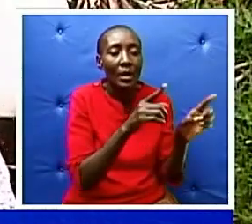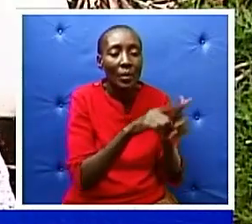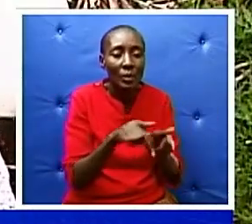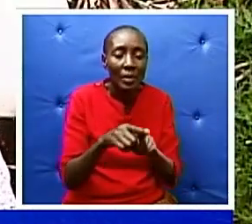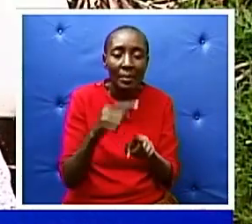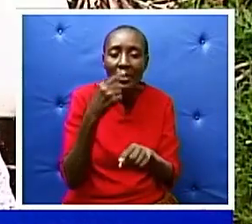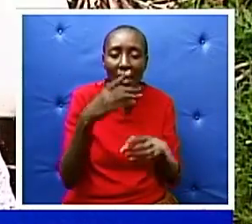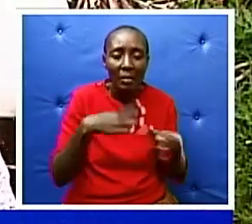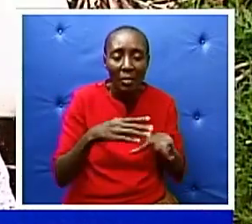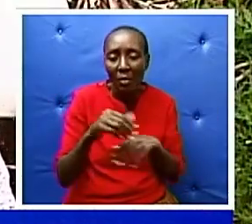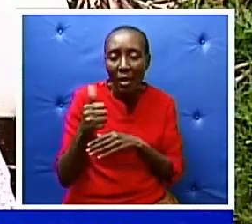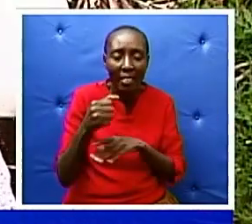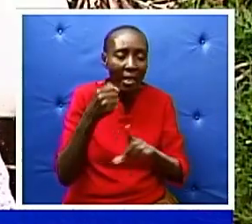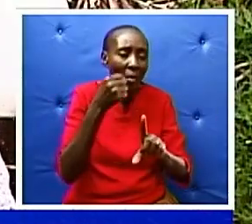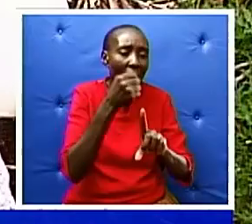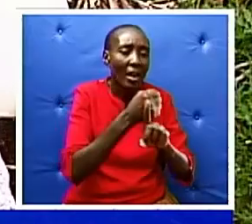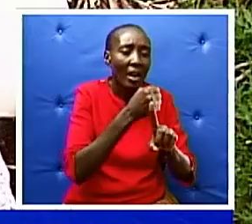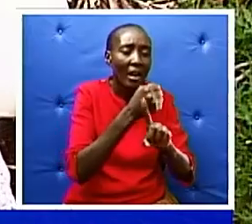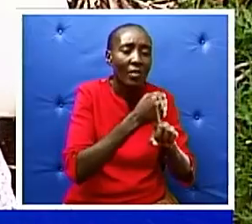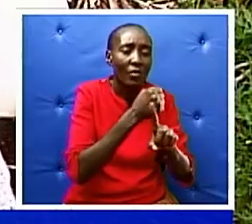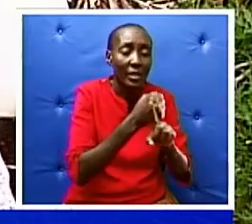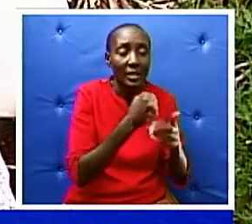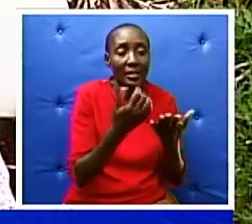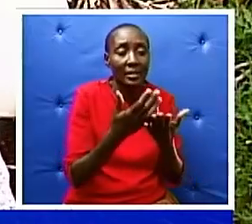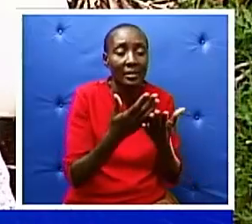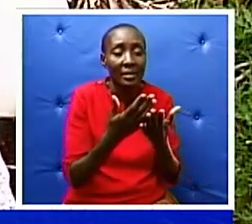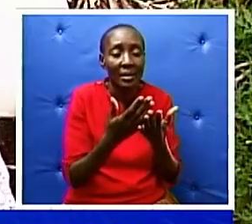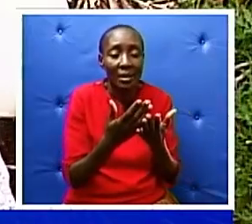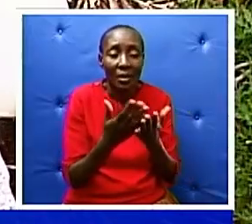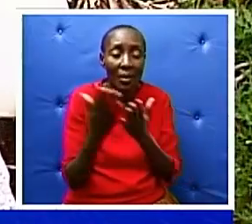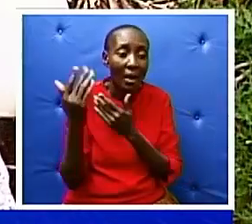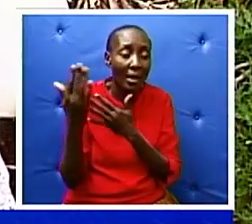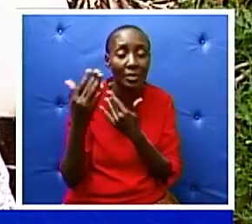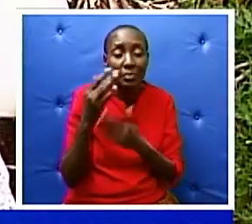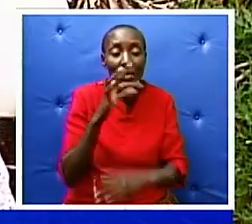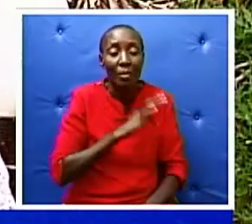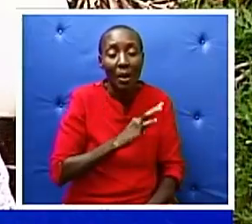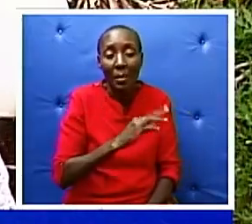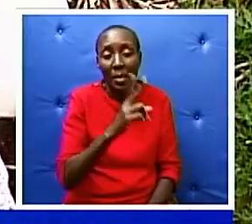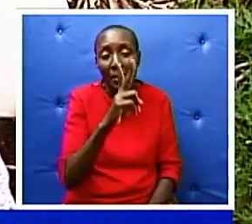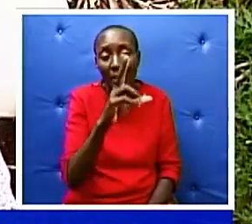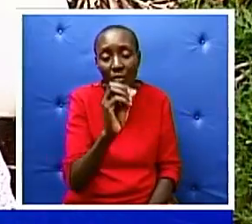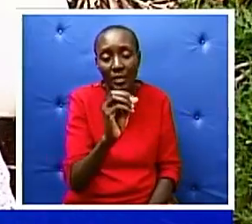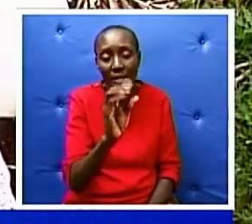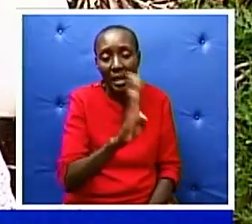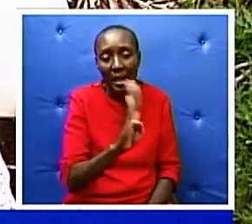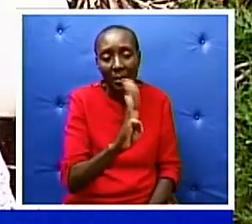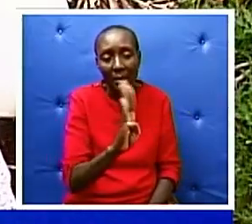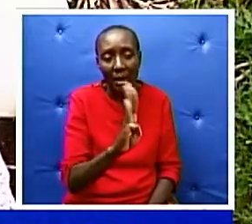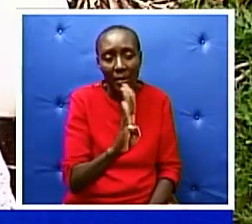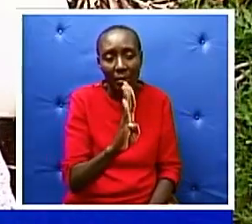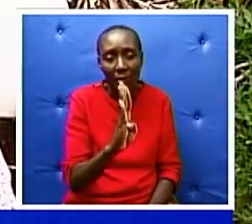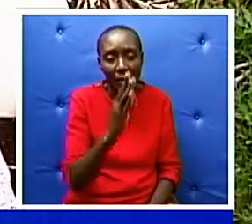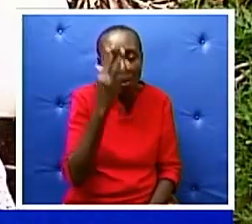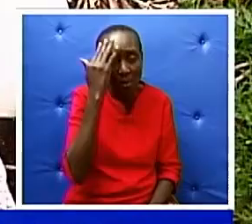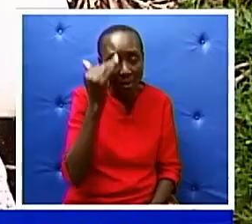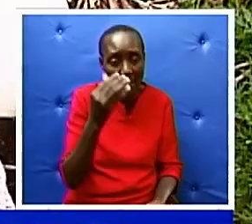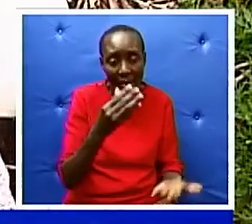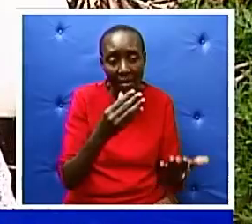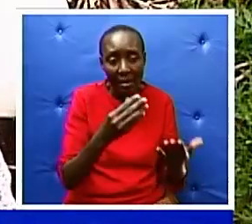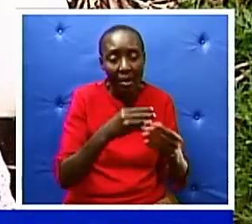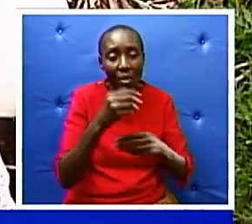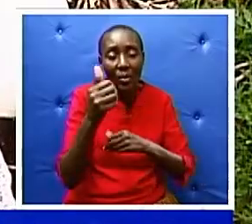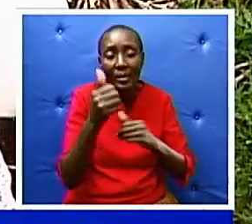some people who look to earn over 20 billion within that period, because it's retailing from Russia